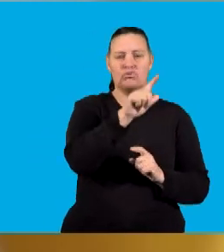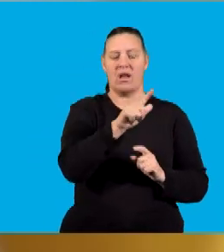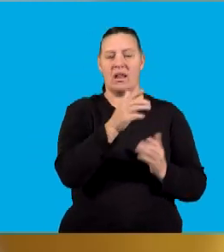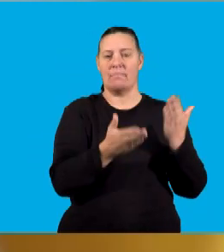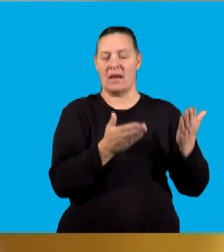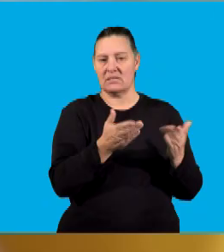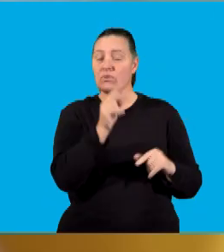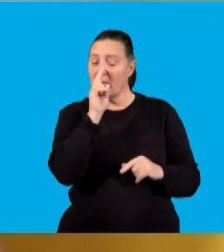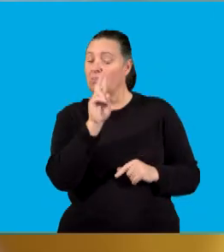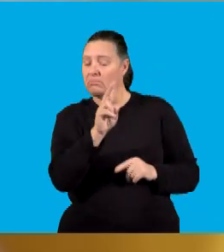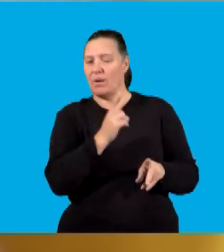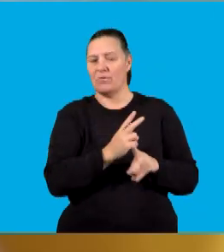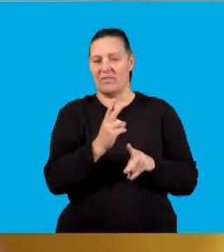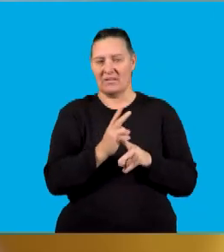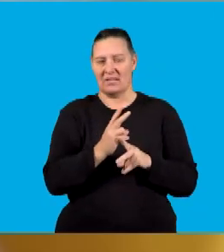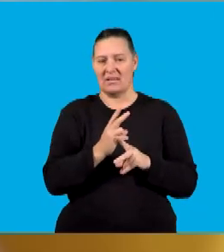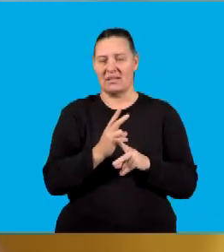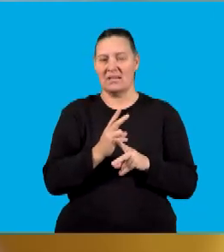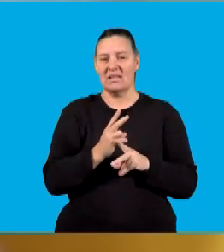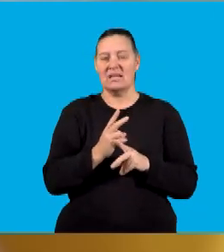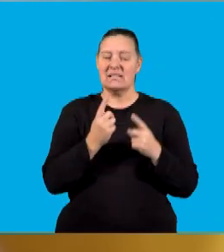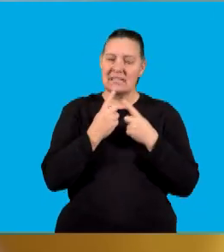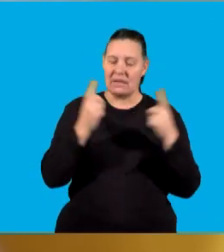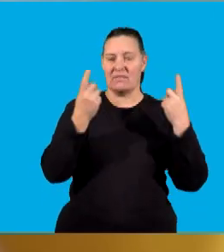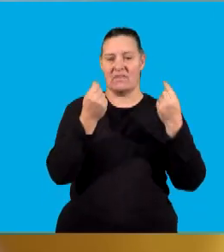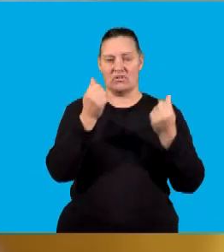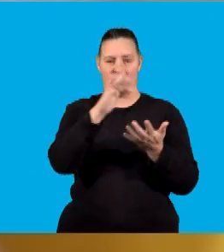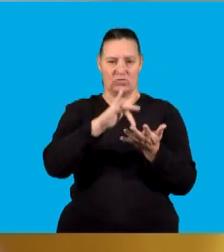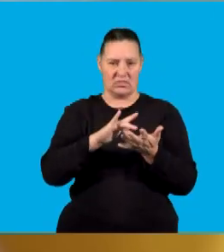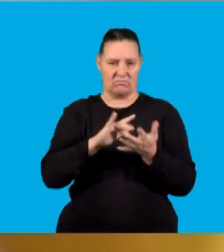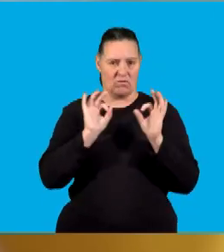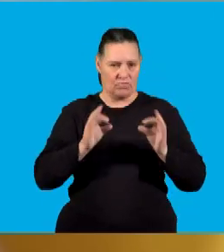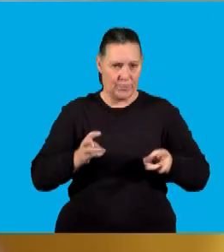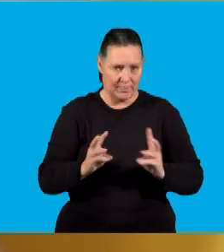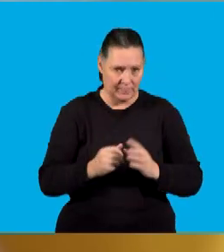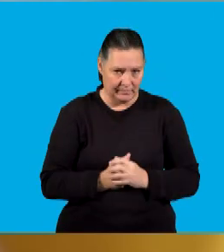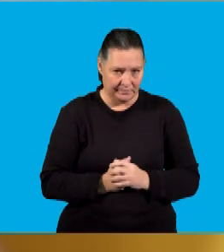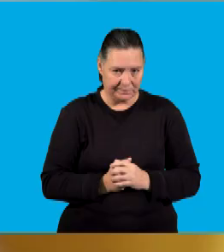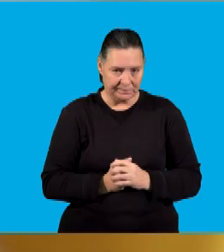trial balance for you to be able to prepare the statement of financial position correctly.